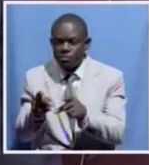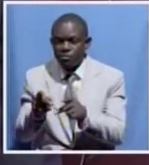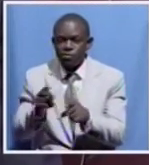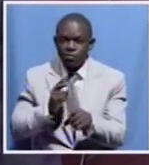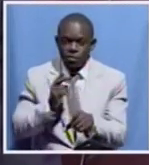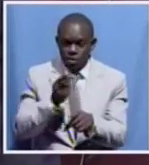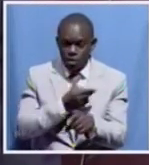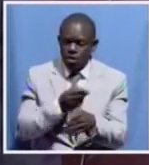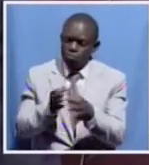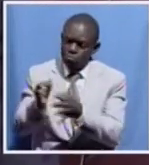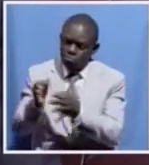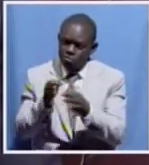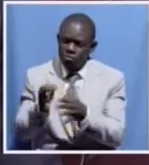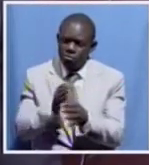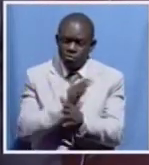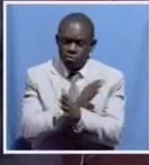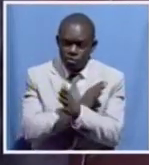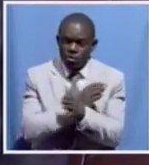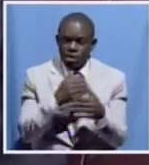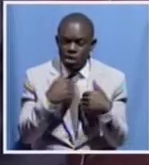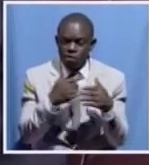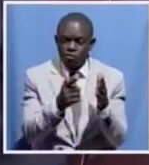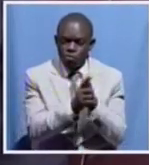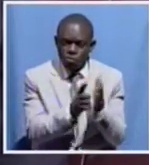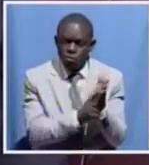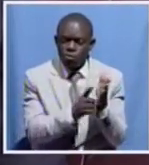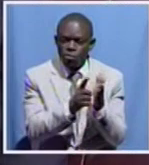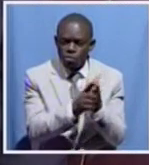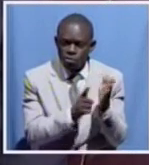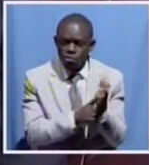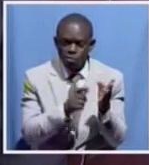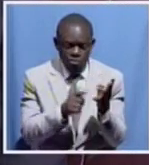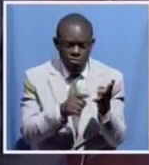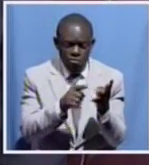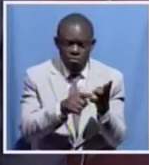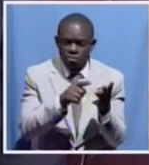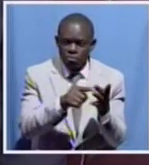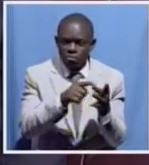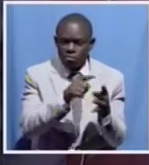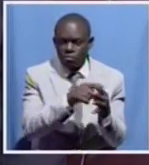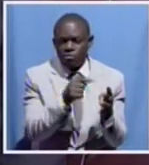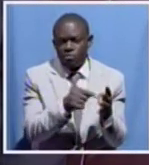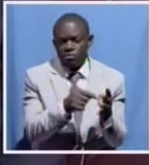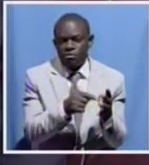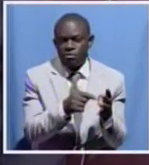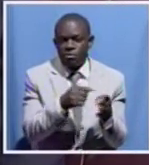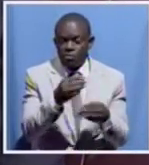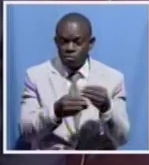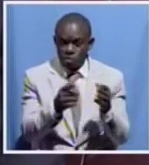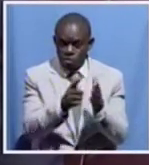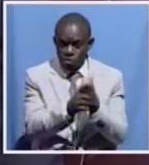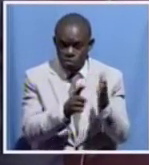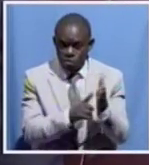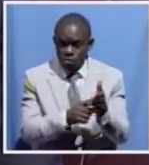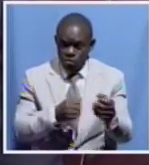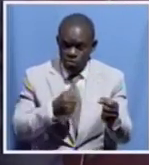our laws and this is the position of our president. So we are supported. We are supported by the law, and we are supported by the statements, the